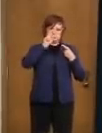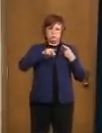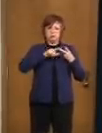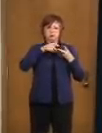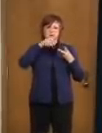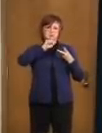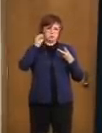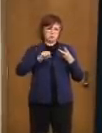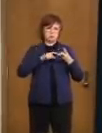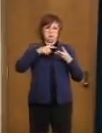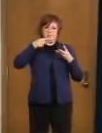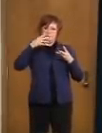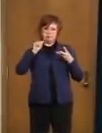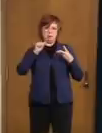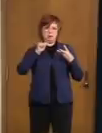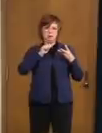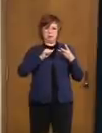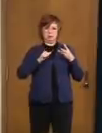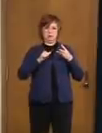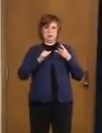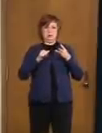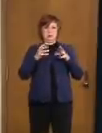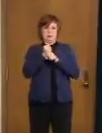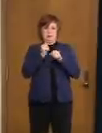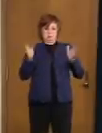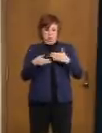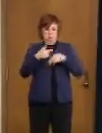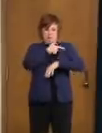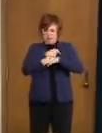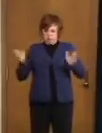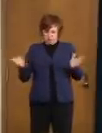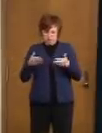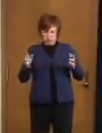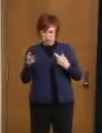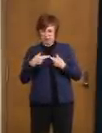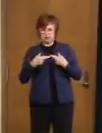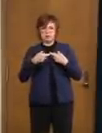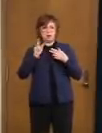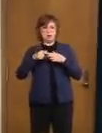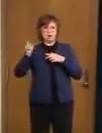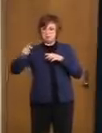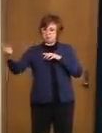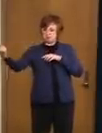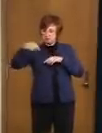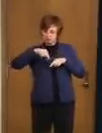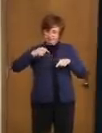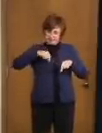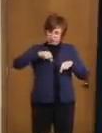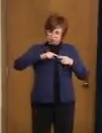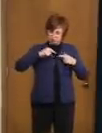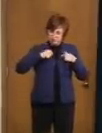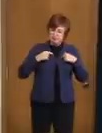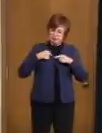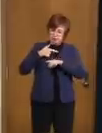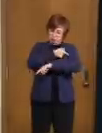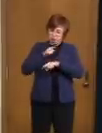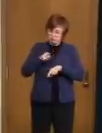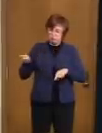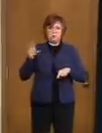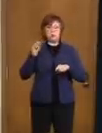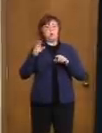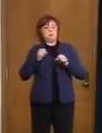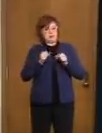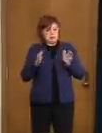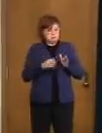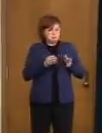to long-term care facilities and personal care homes to be administered on site. They'll be administered to the staff and the residents in the